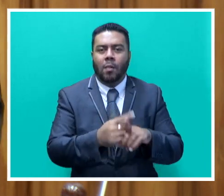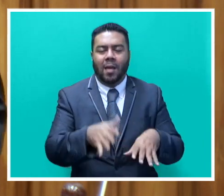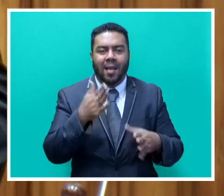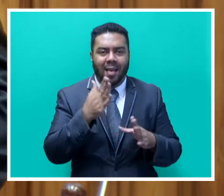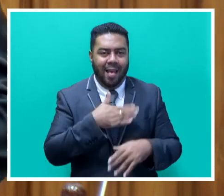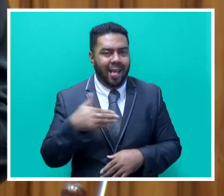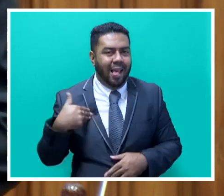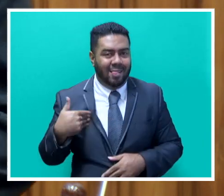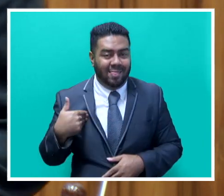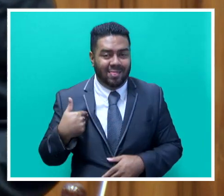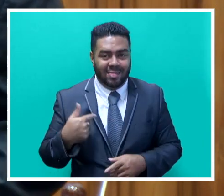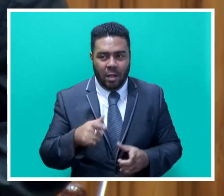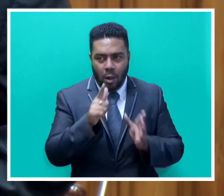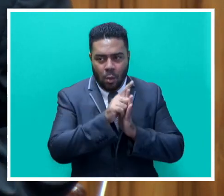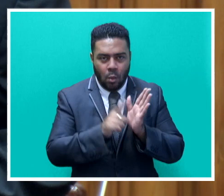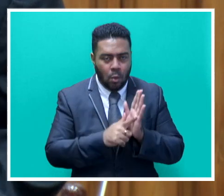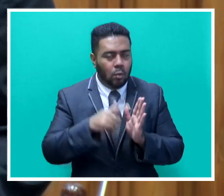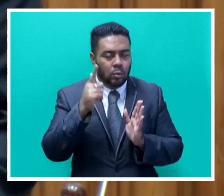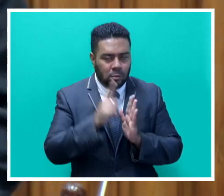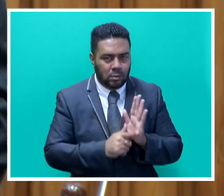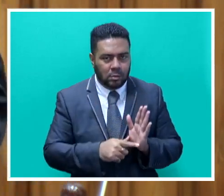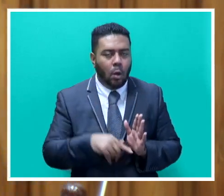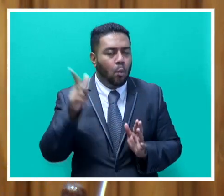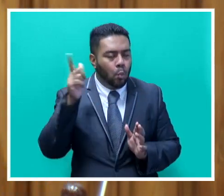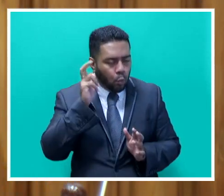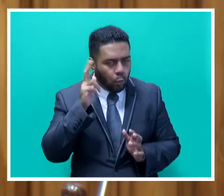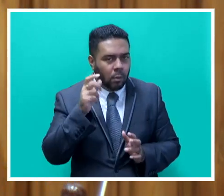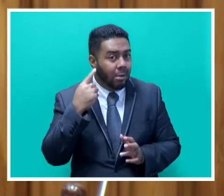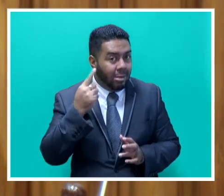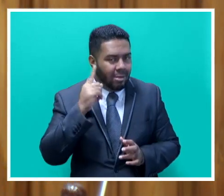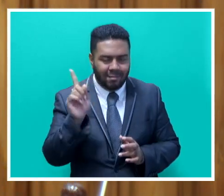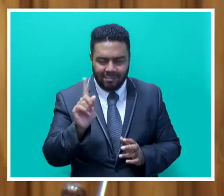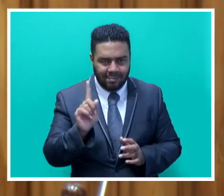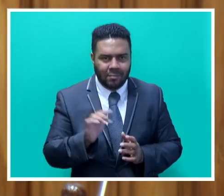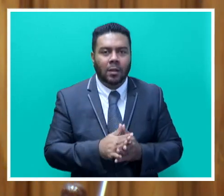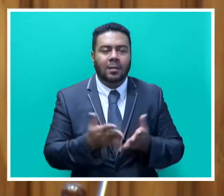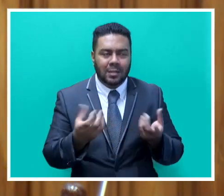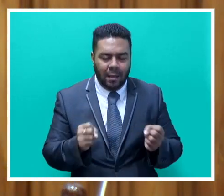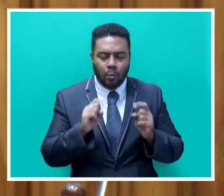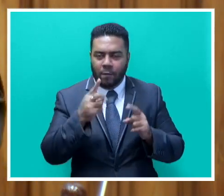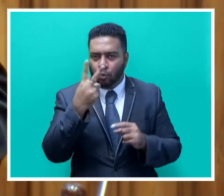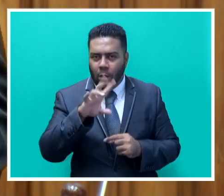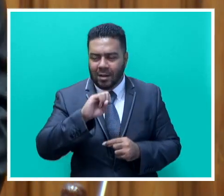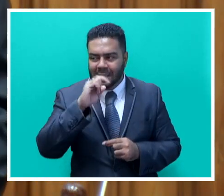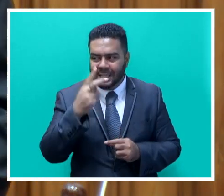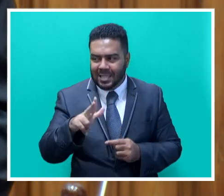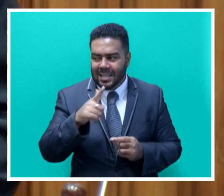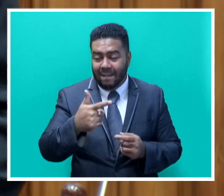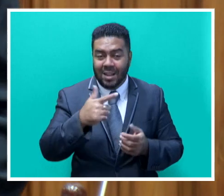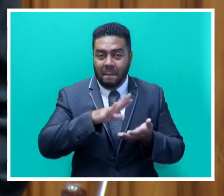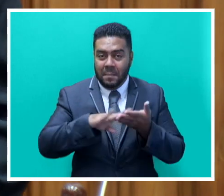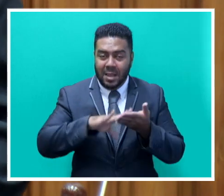the vaccination program to stop the virus in its tracks. Globally, Honorable Speaker, there's been 207 million cases of COVID-19